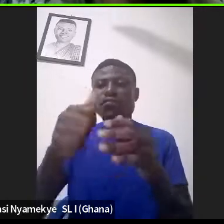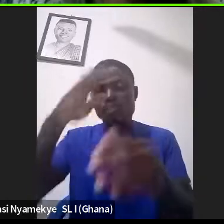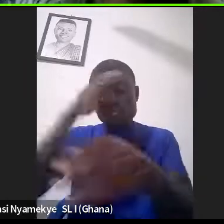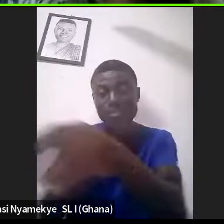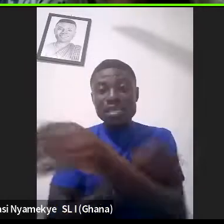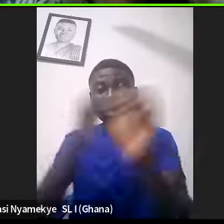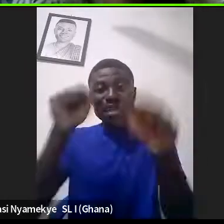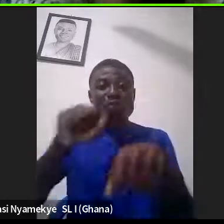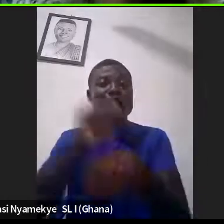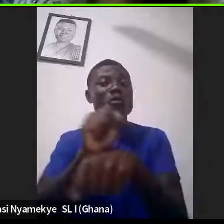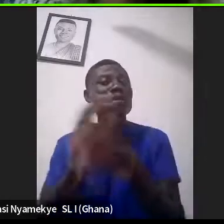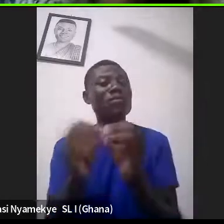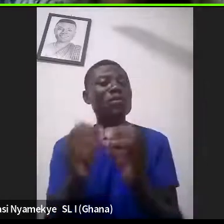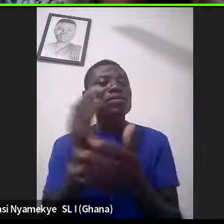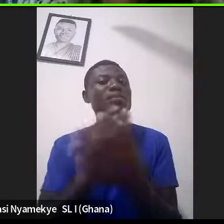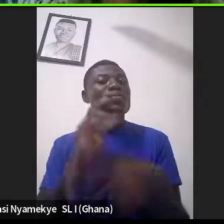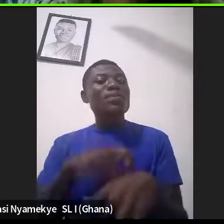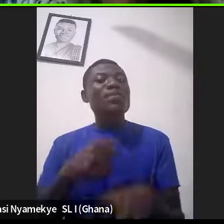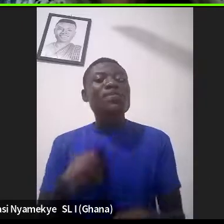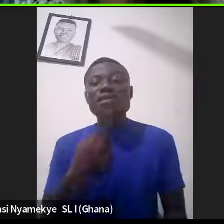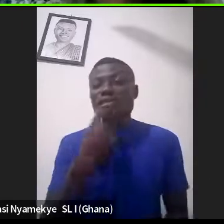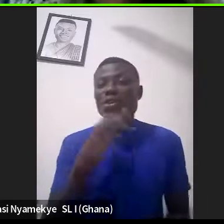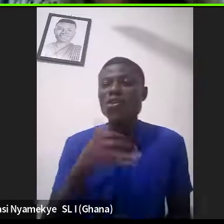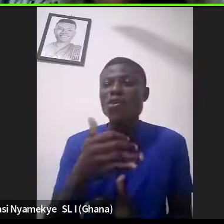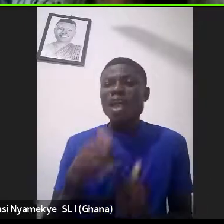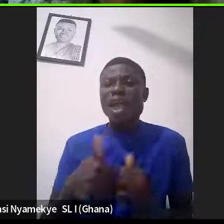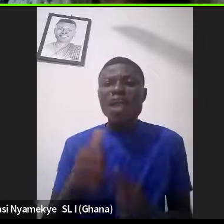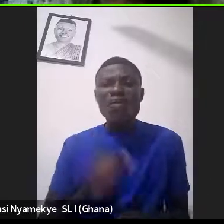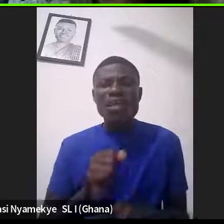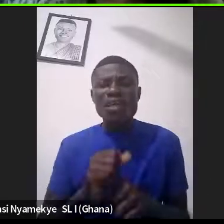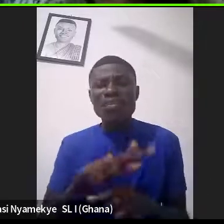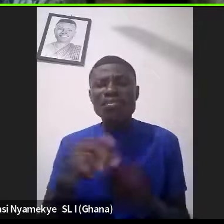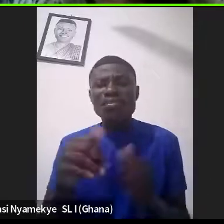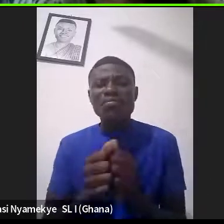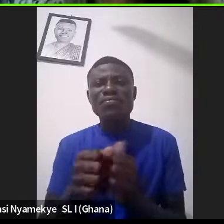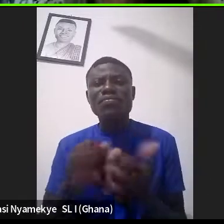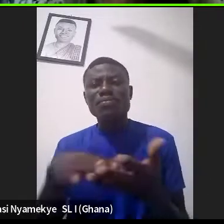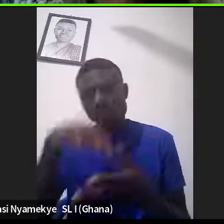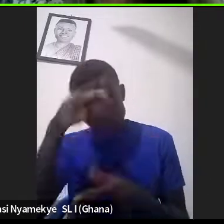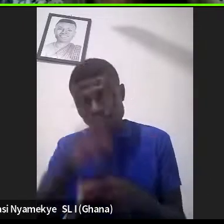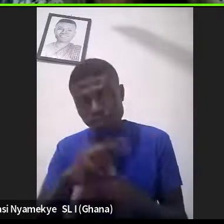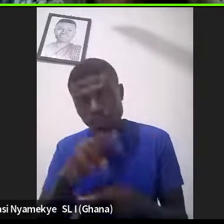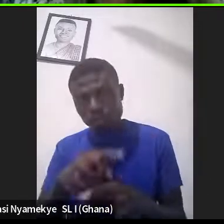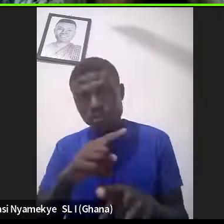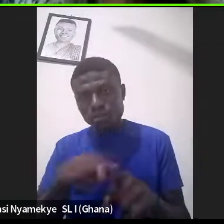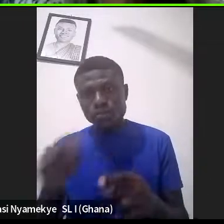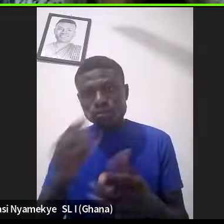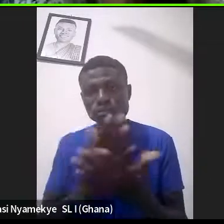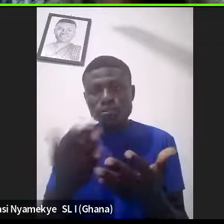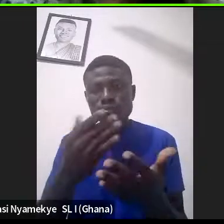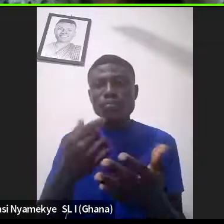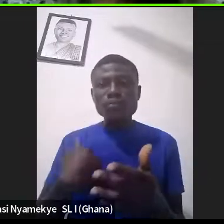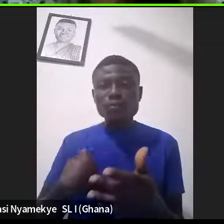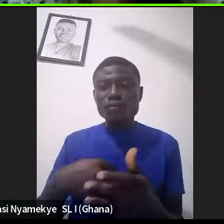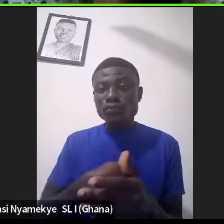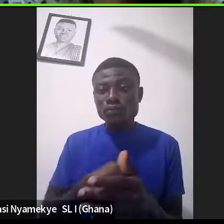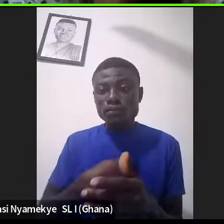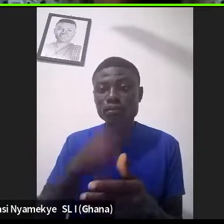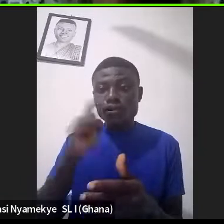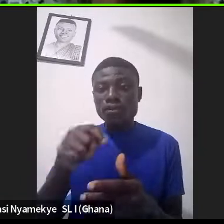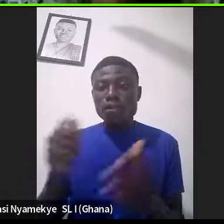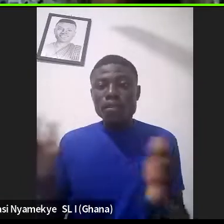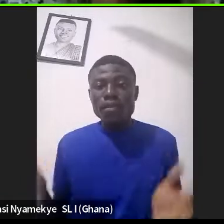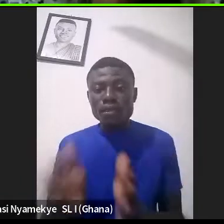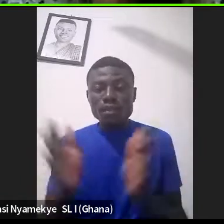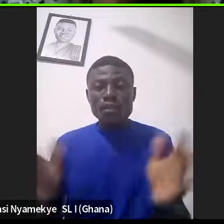So sometimes I get, oh, this has nothing to do with dyslexia, but it's something that we encourage him to do.